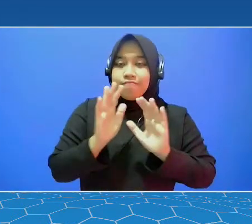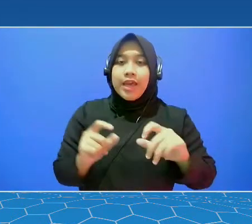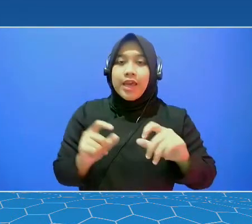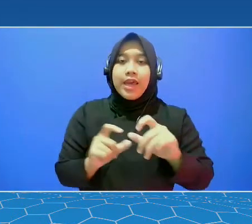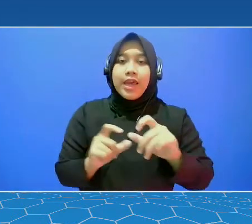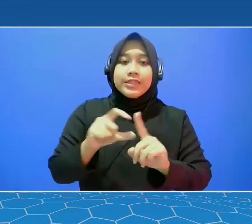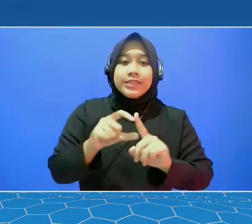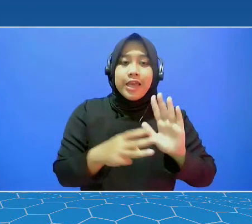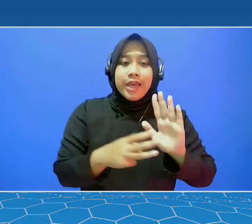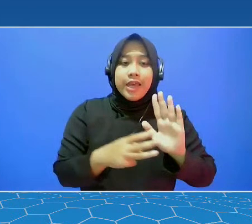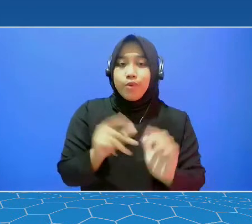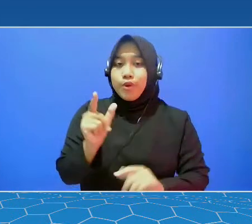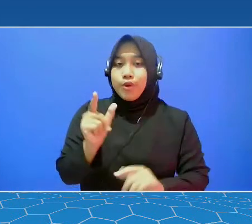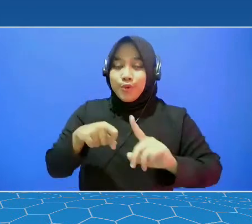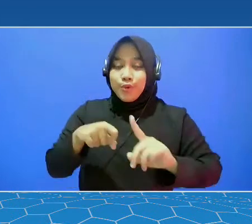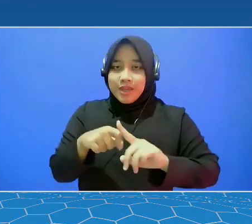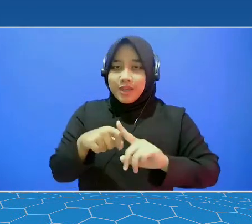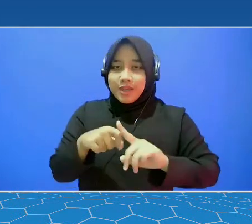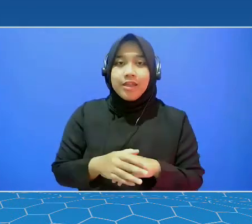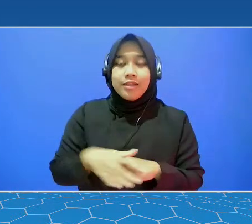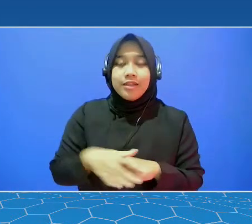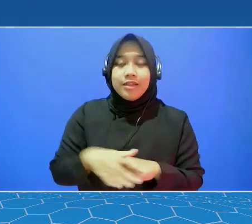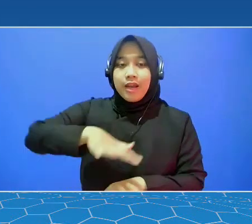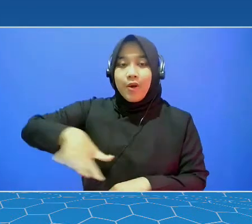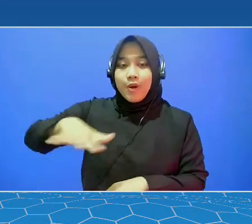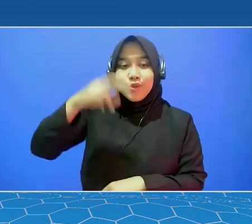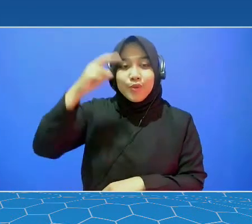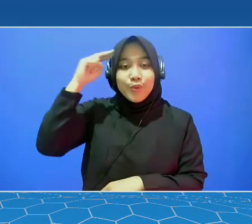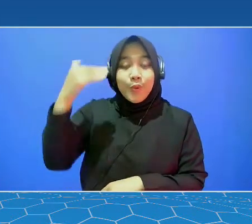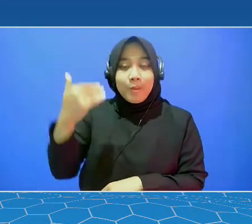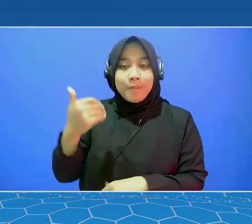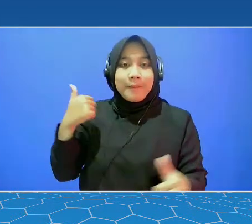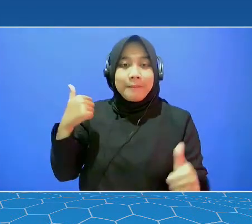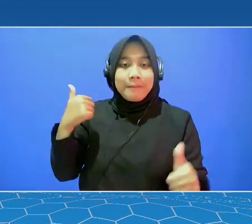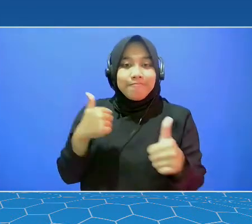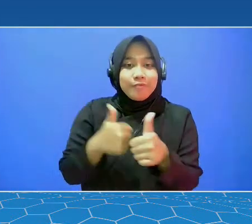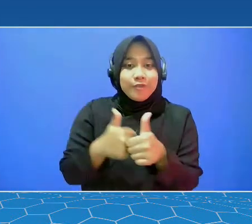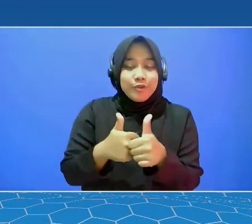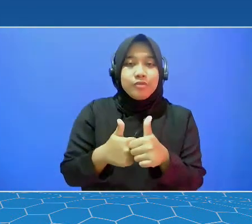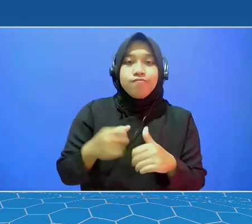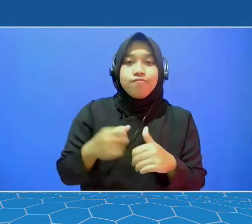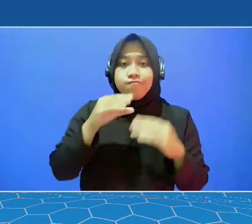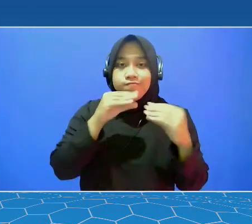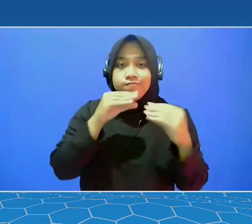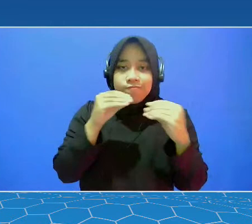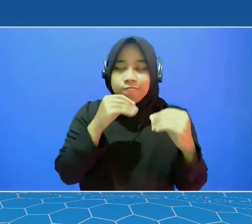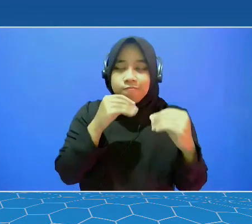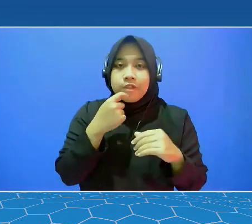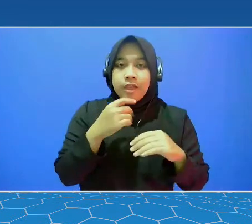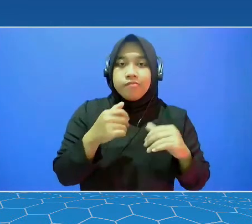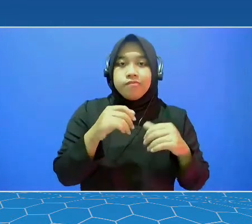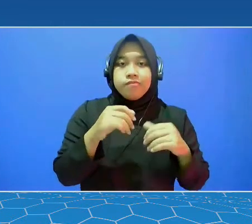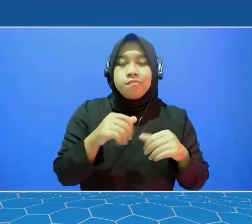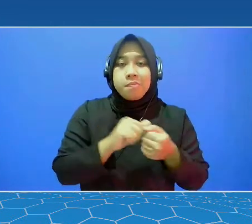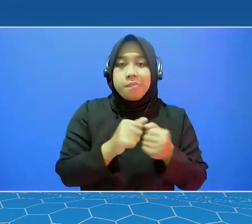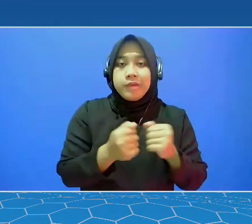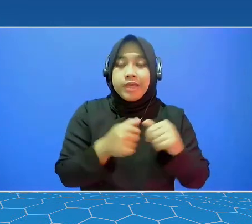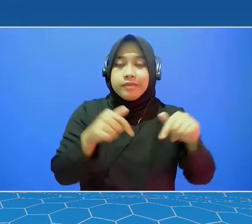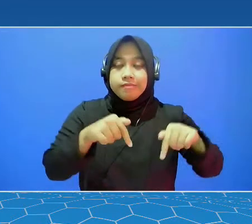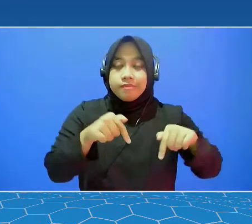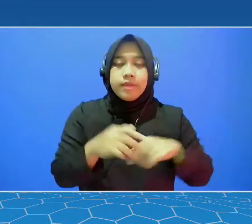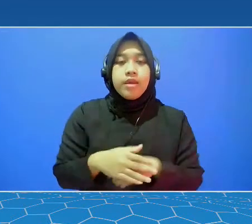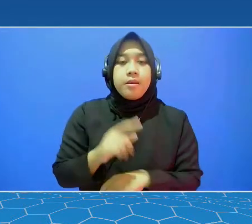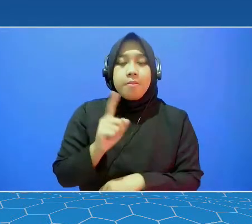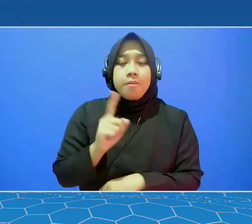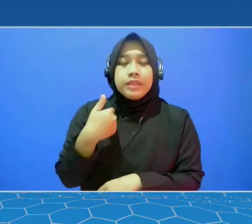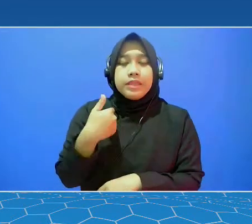and think about how we can work together in that area. There are, of course, some good political momentum